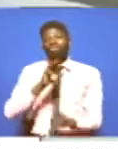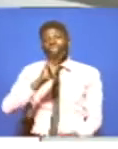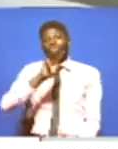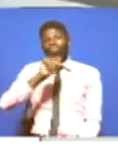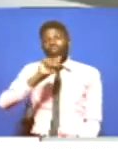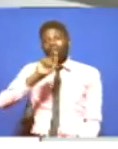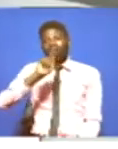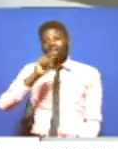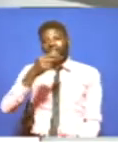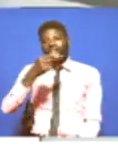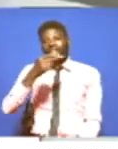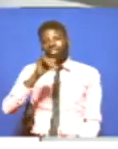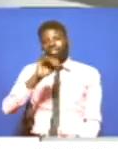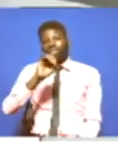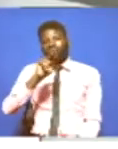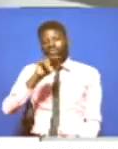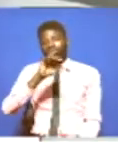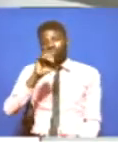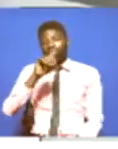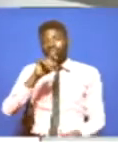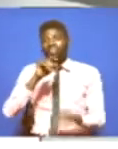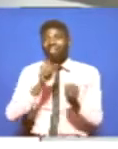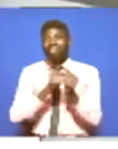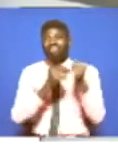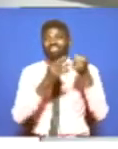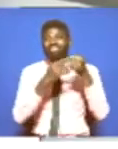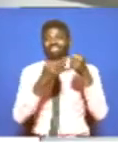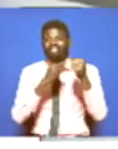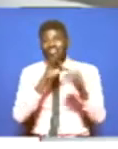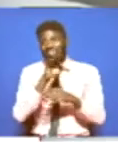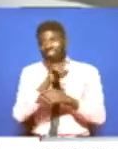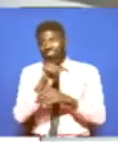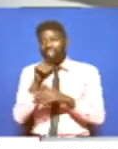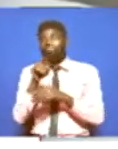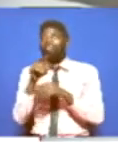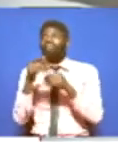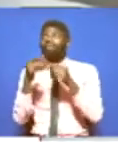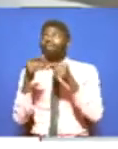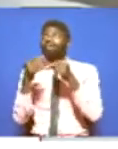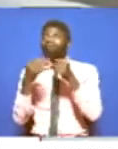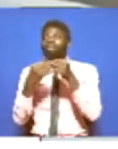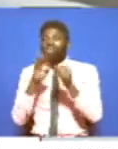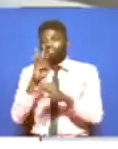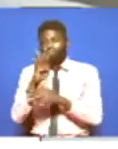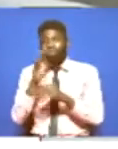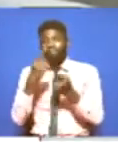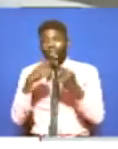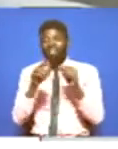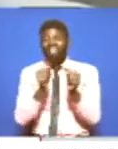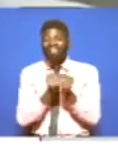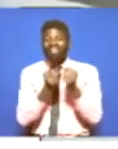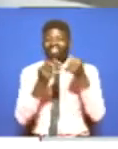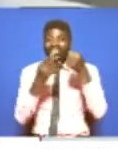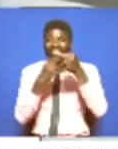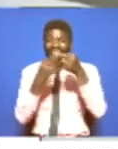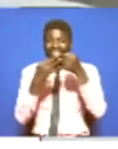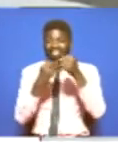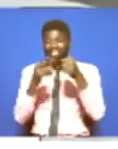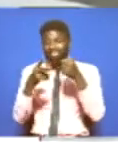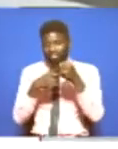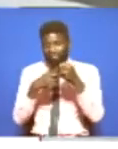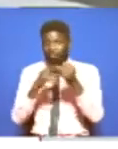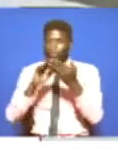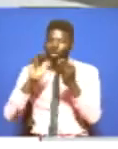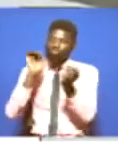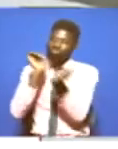1983-84. But then 1986-87, that is when a lot of arrests were conducted. That time, some of us decided,